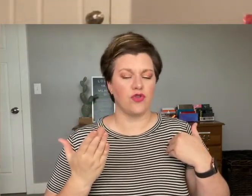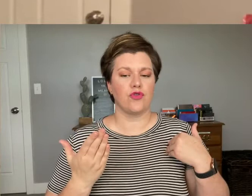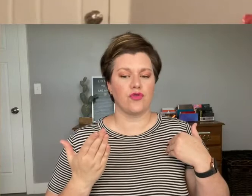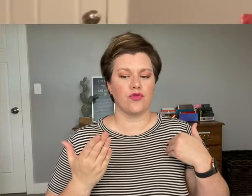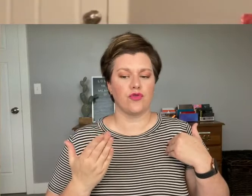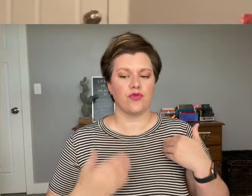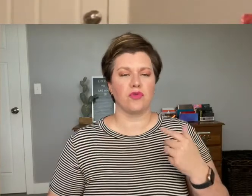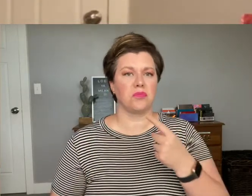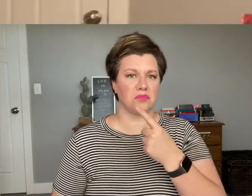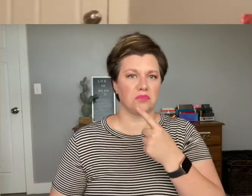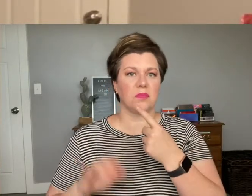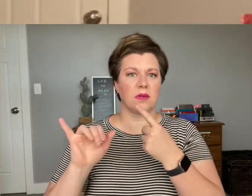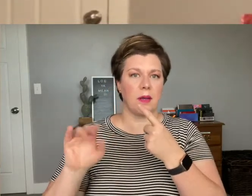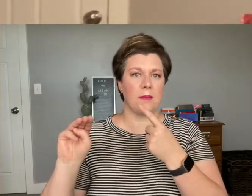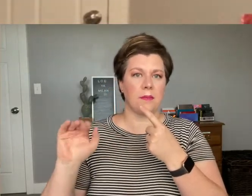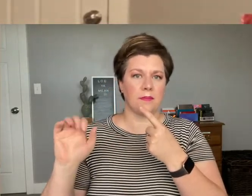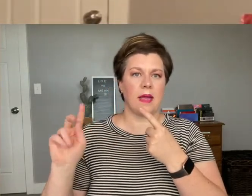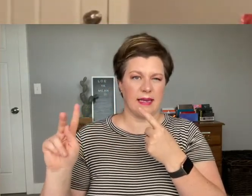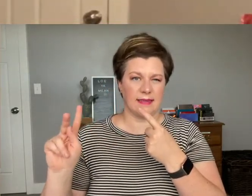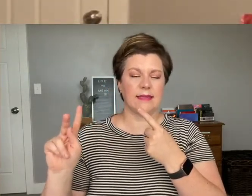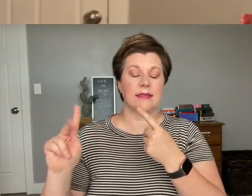have it right here.